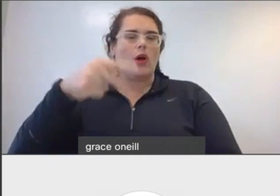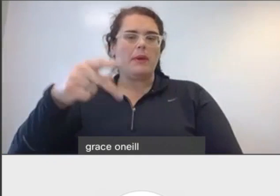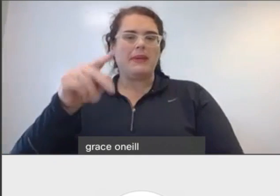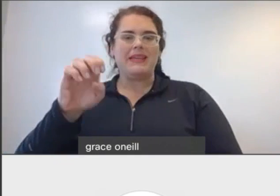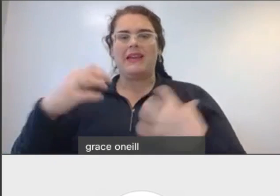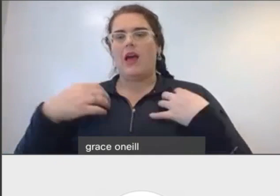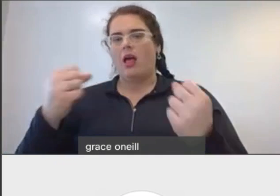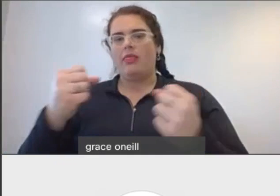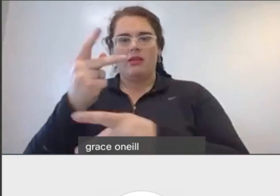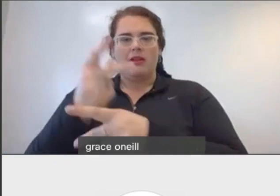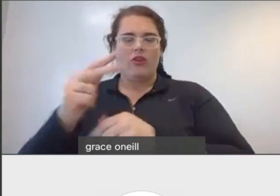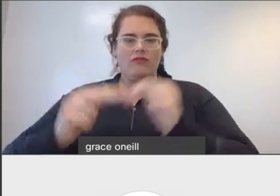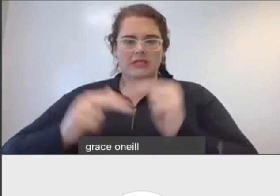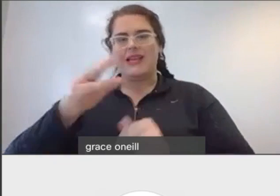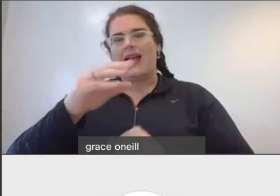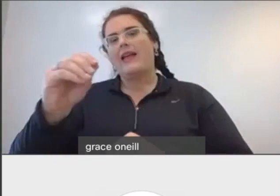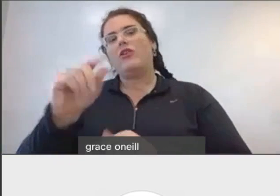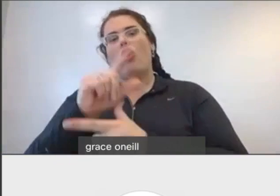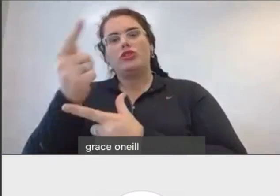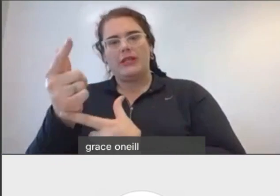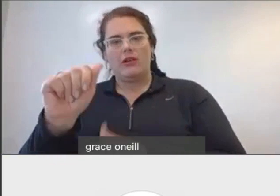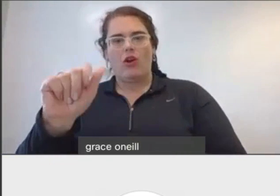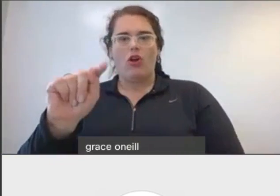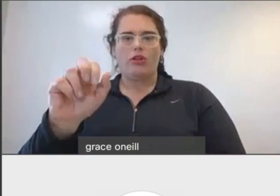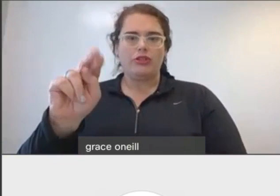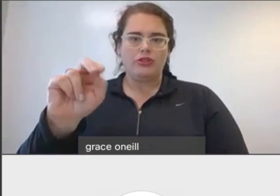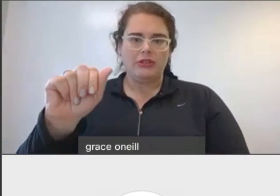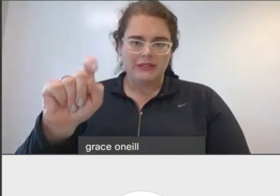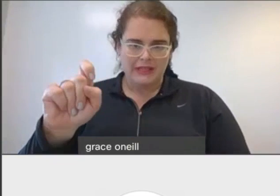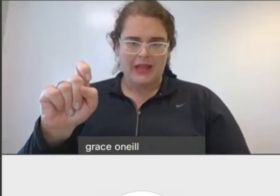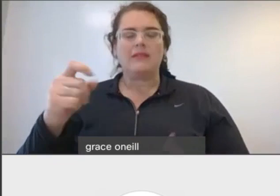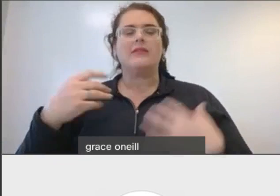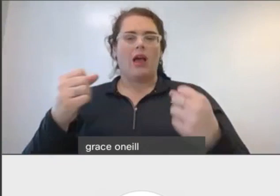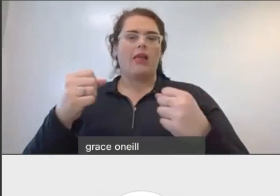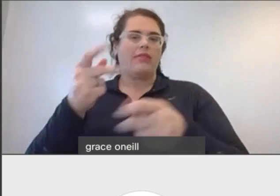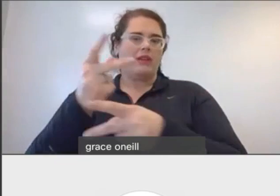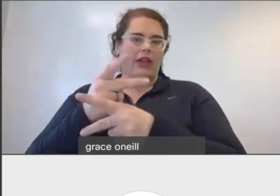care settings that was posted on October 1st of last year.